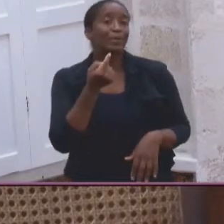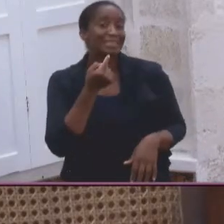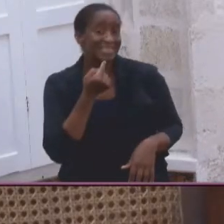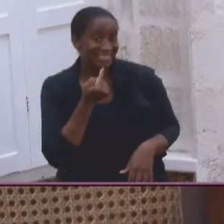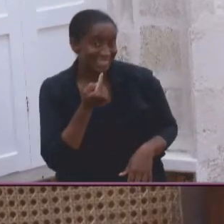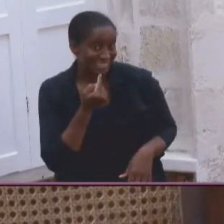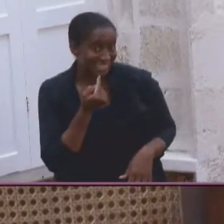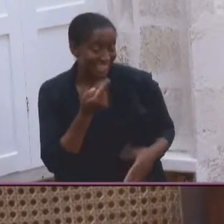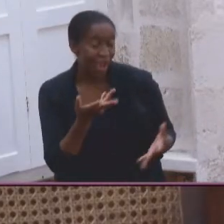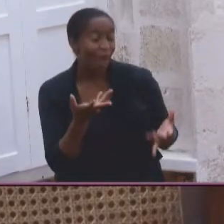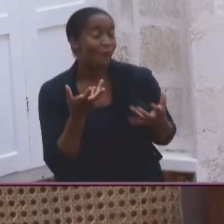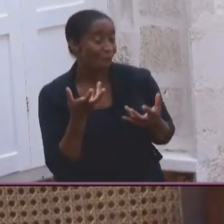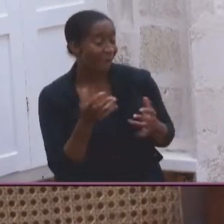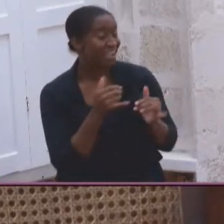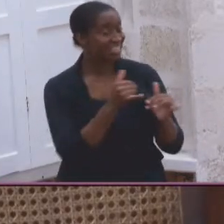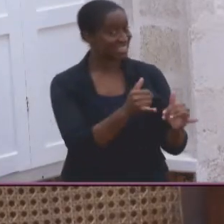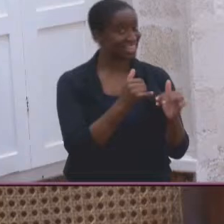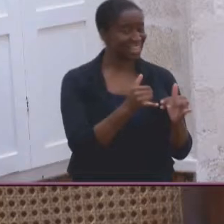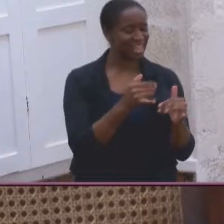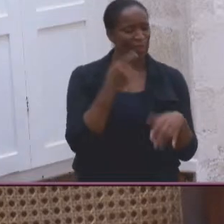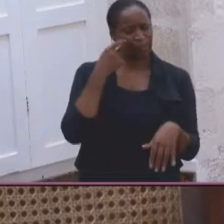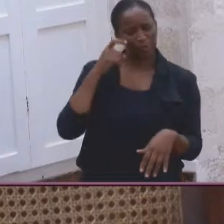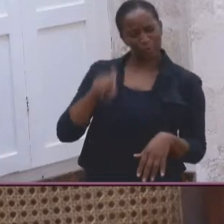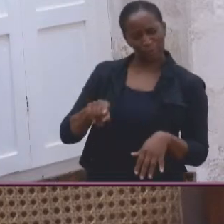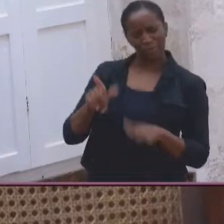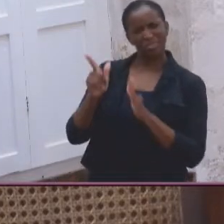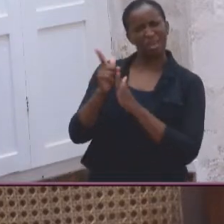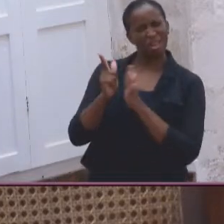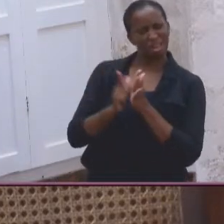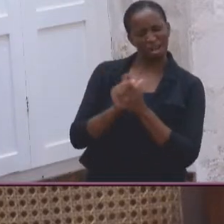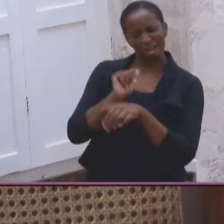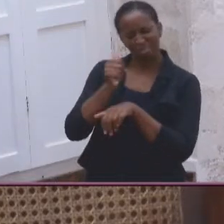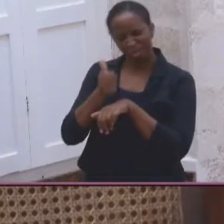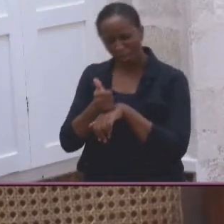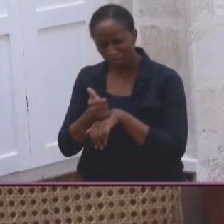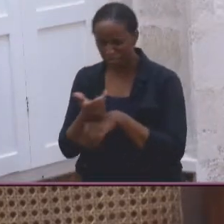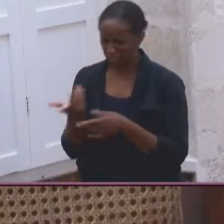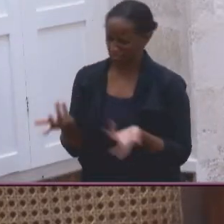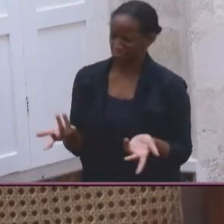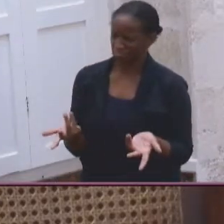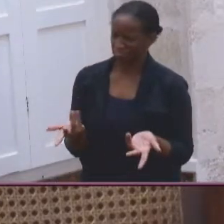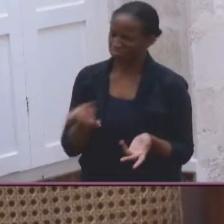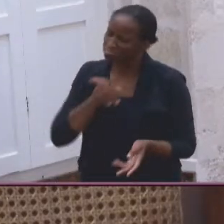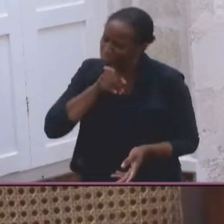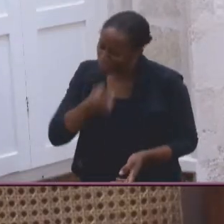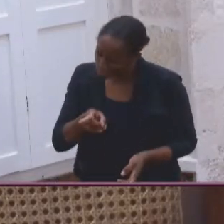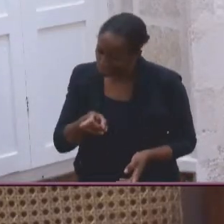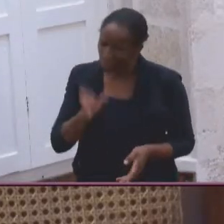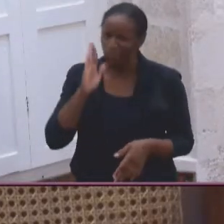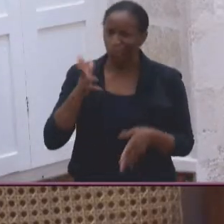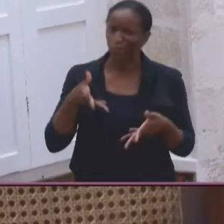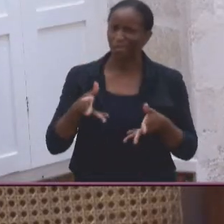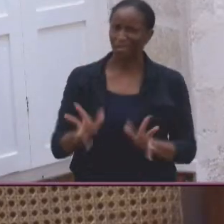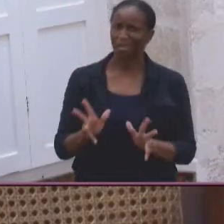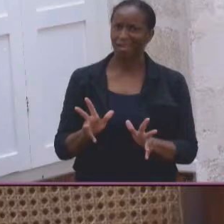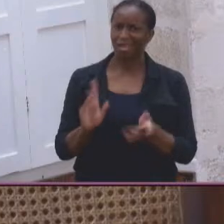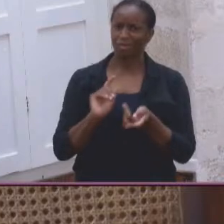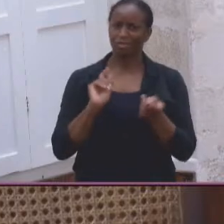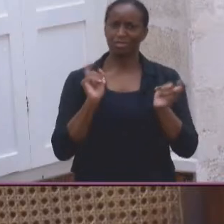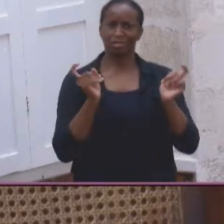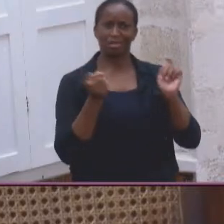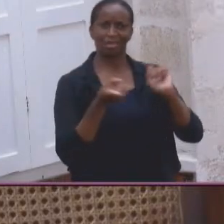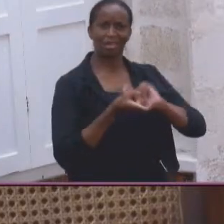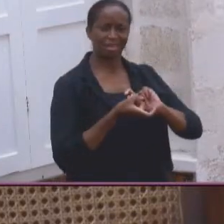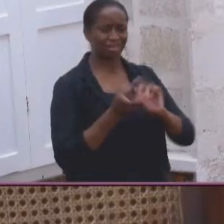the sweets of it, though. We want the success of it. But when it comes to the discipline of enforcing the laws,